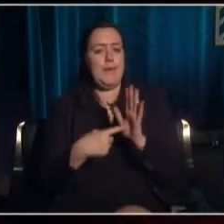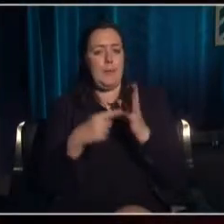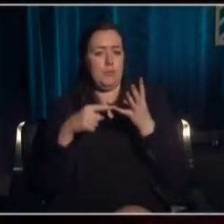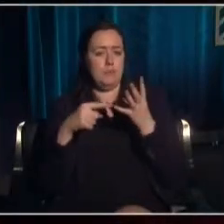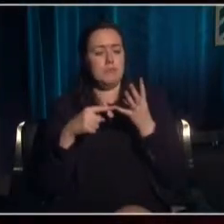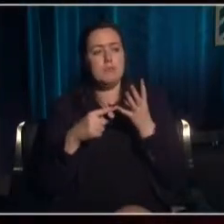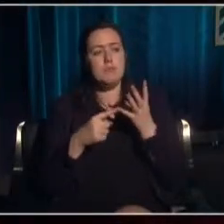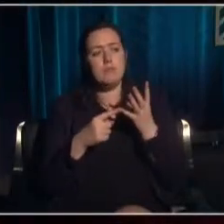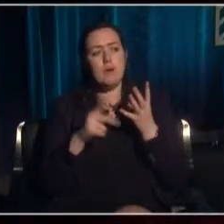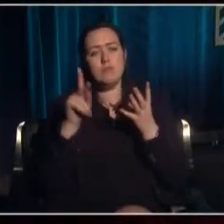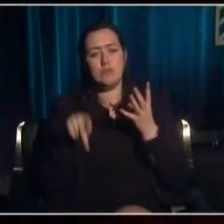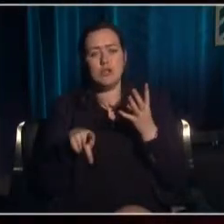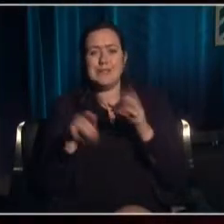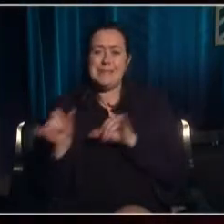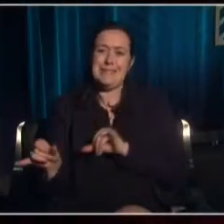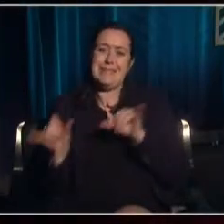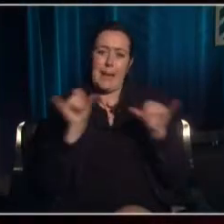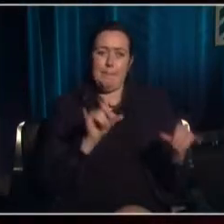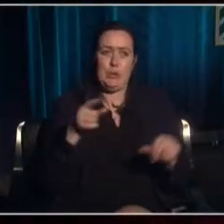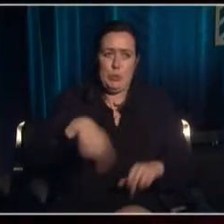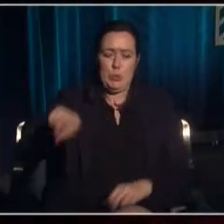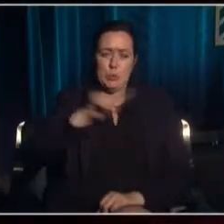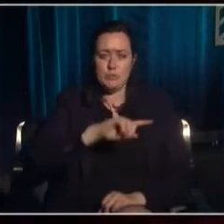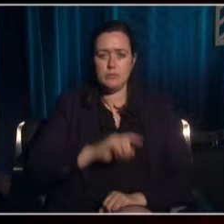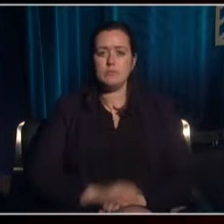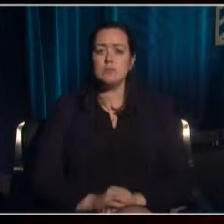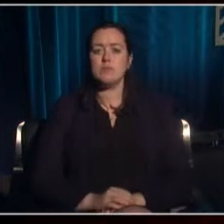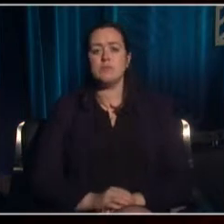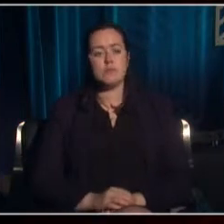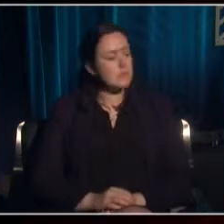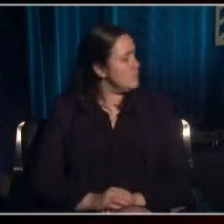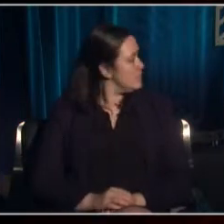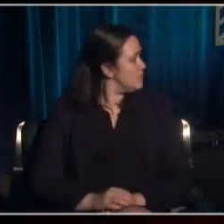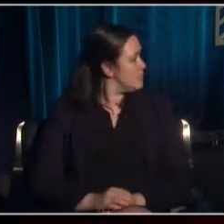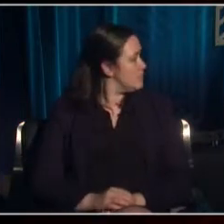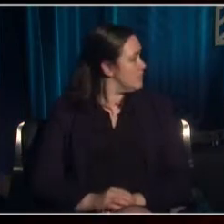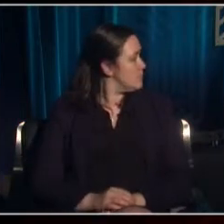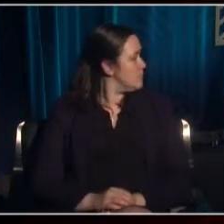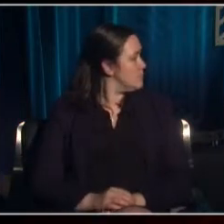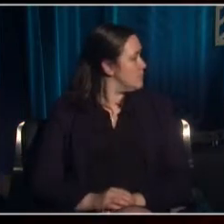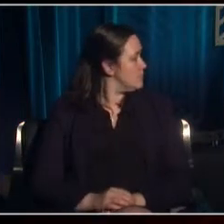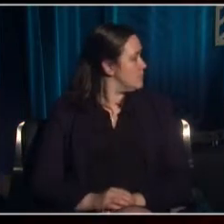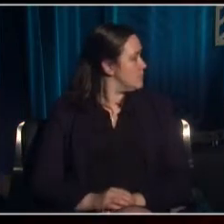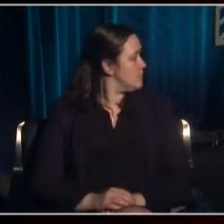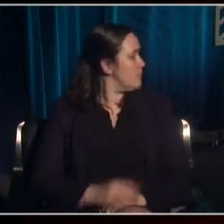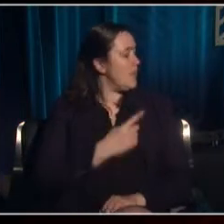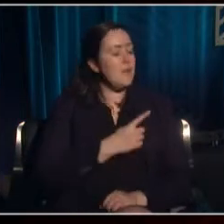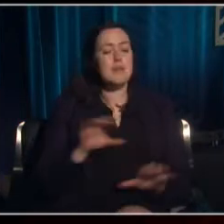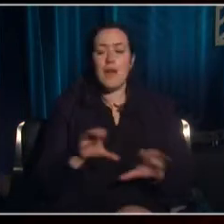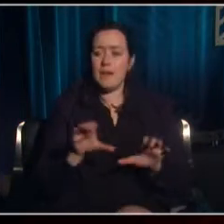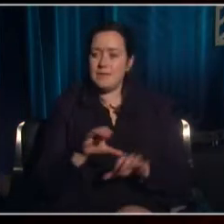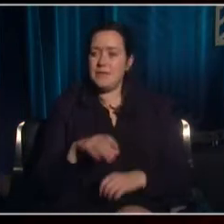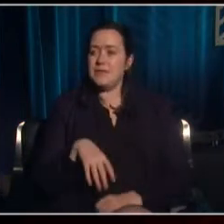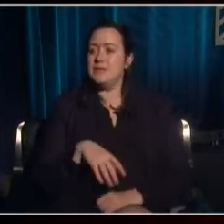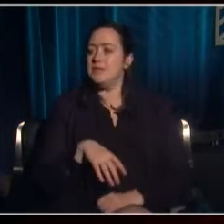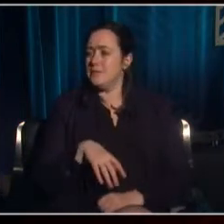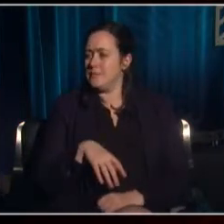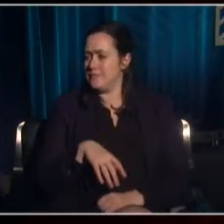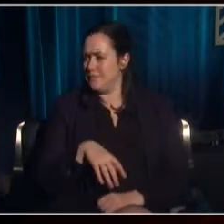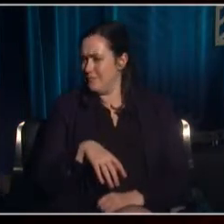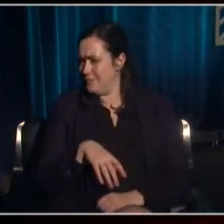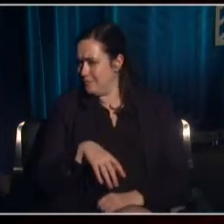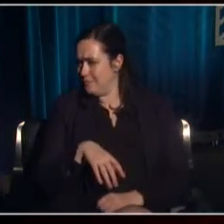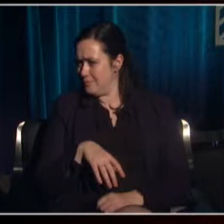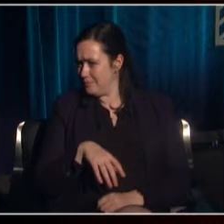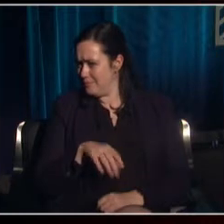like you guys. Myhan, one of our youth activists, come on out onto the stage. Myhan, we've been working with over the last couple of months. She was at a training we ran